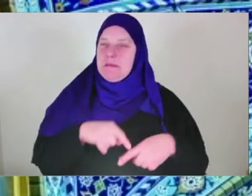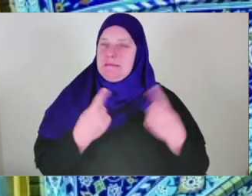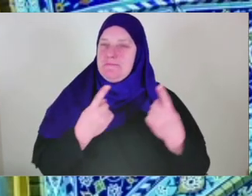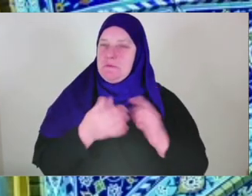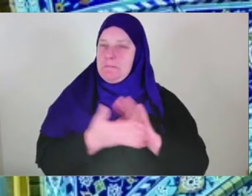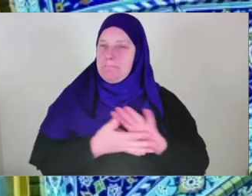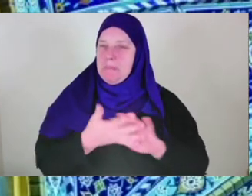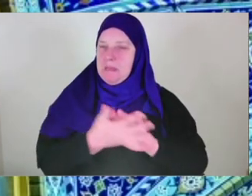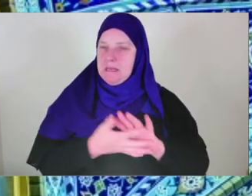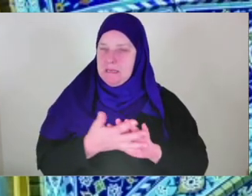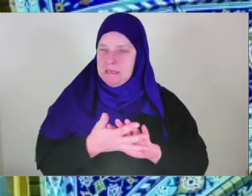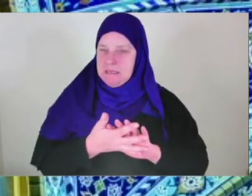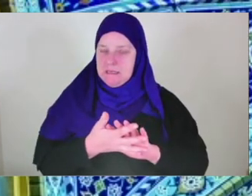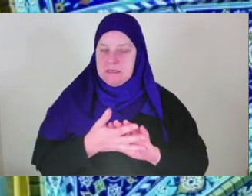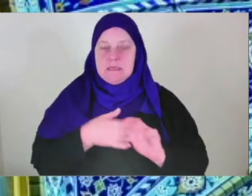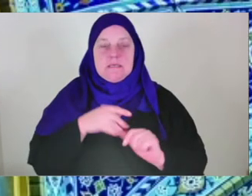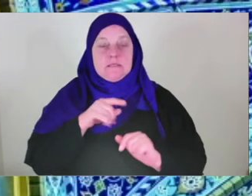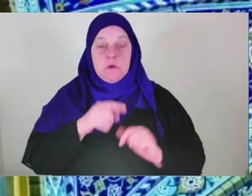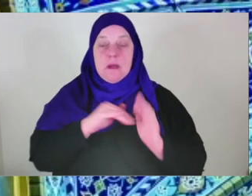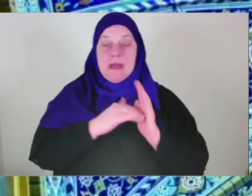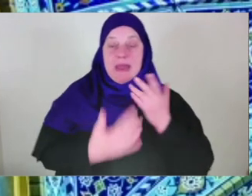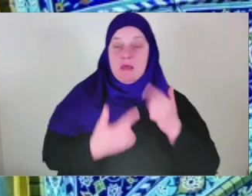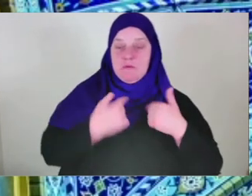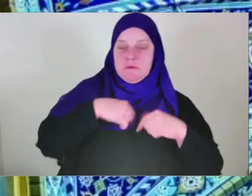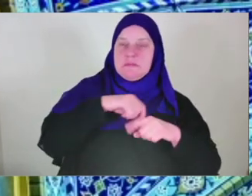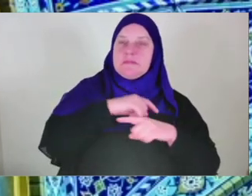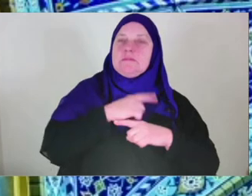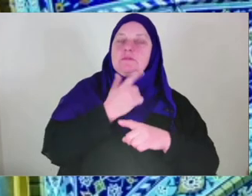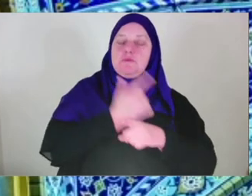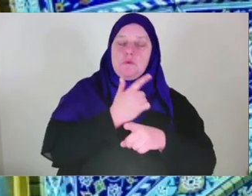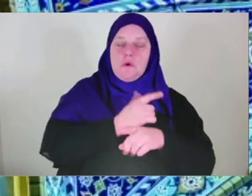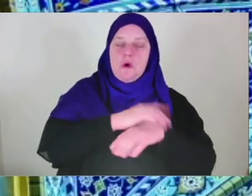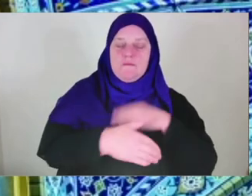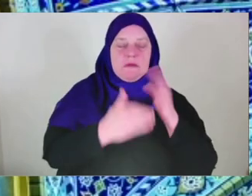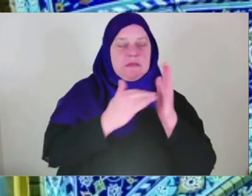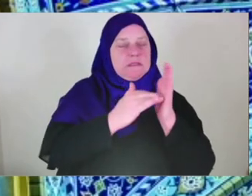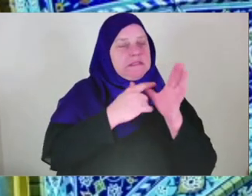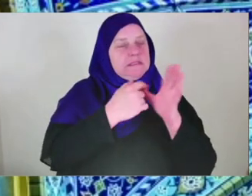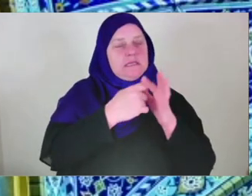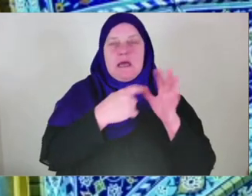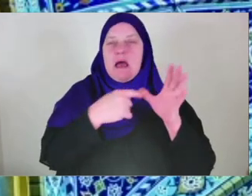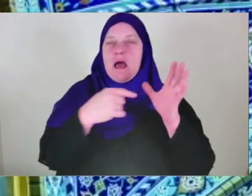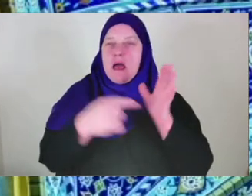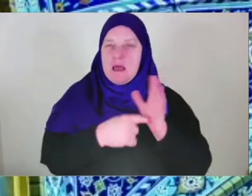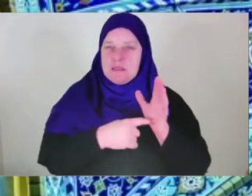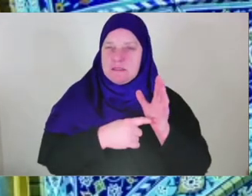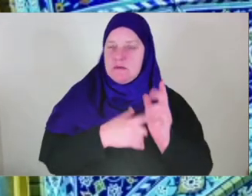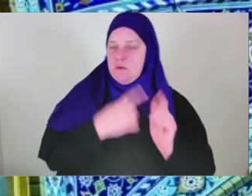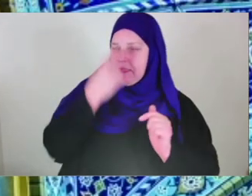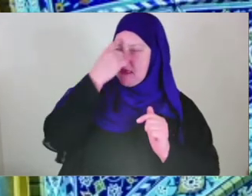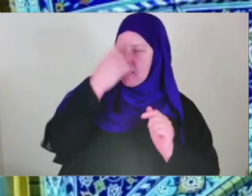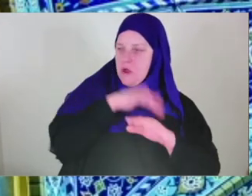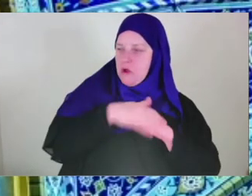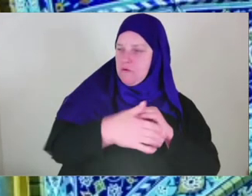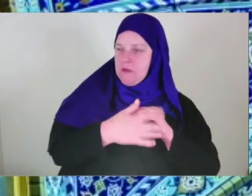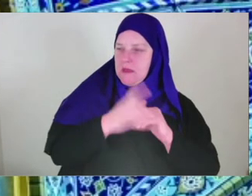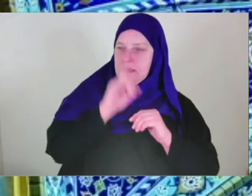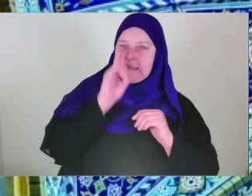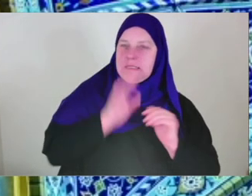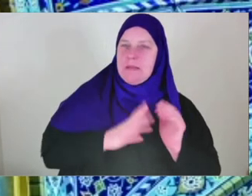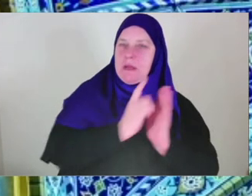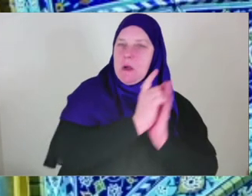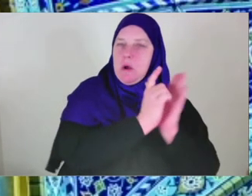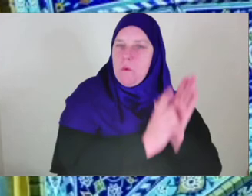jurisprudential meaning of zakat that is specified in our film. Whereas zakat in the Quran is an umbrella